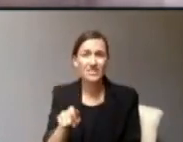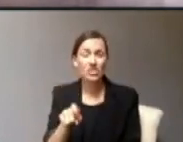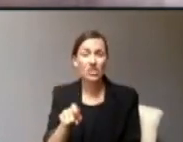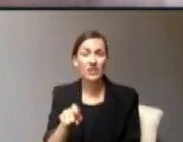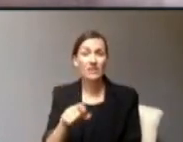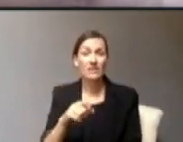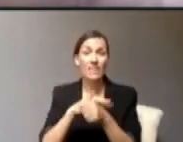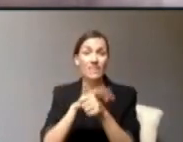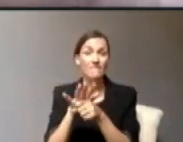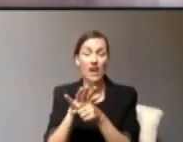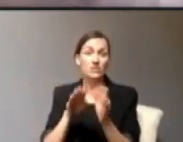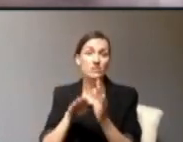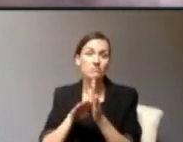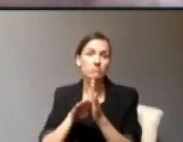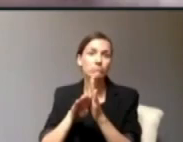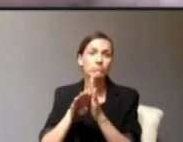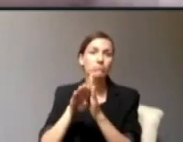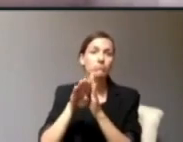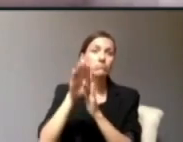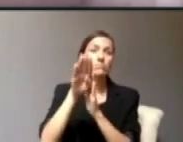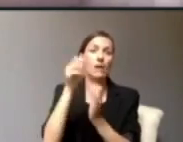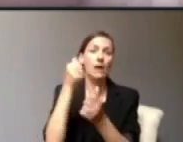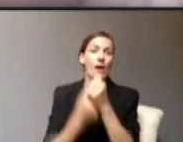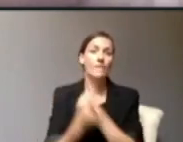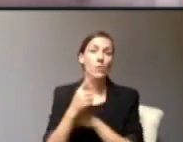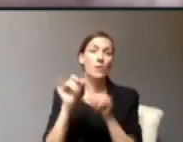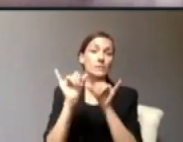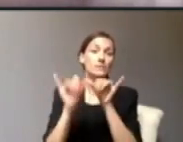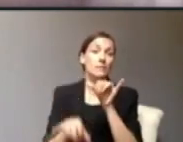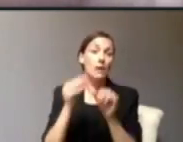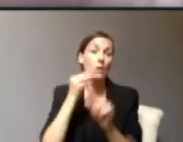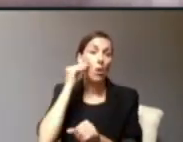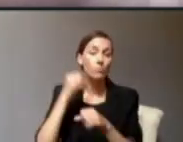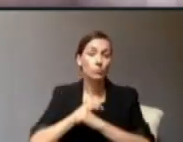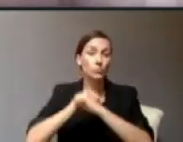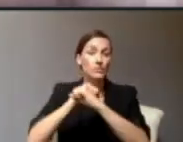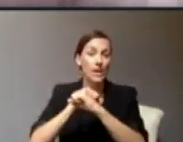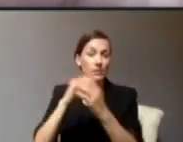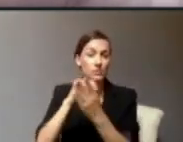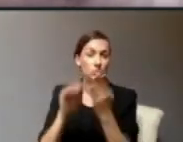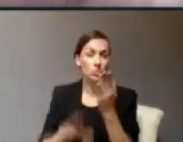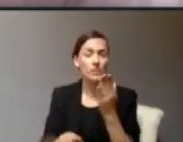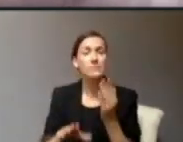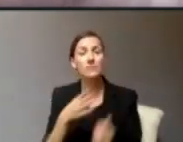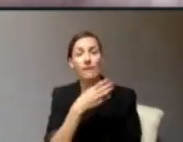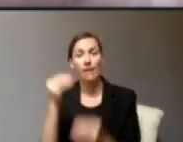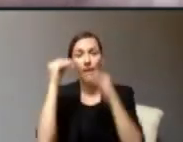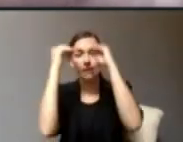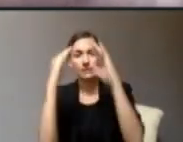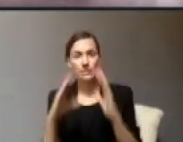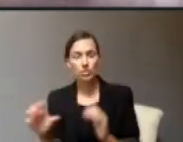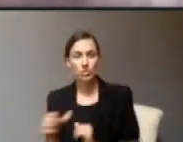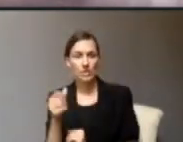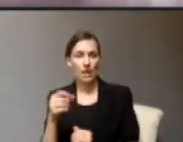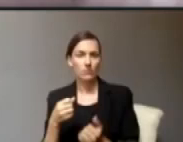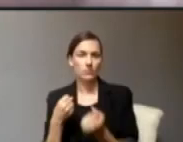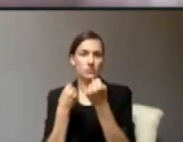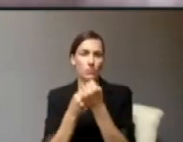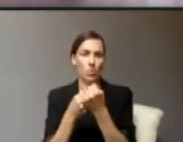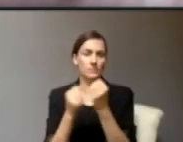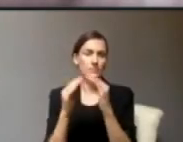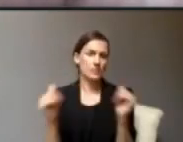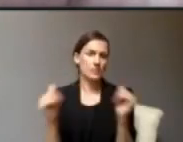a certain level, that everybody is home to protect students and teachers and other support system